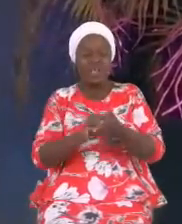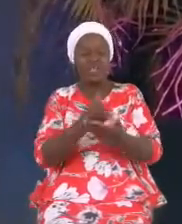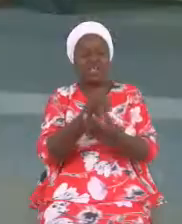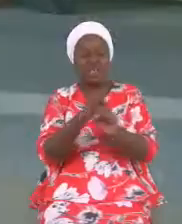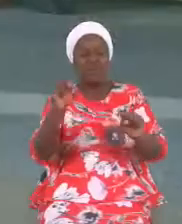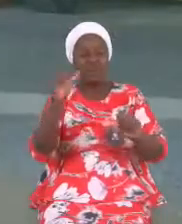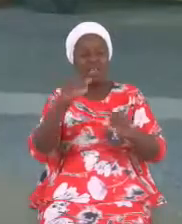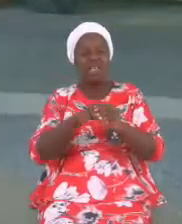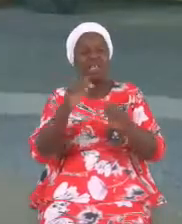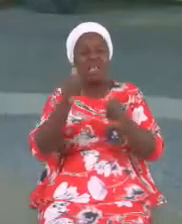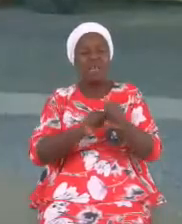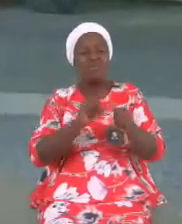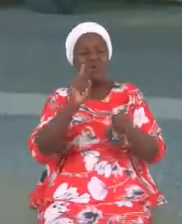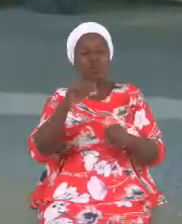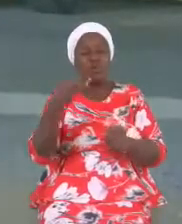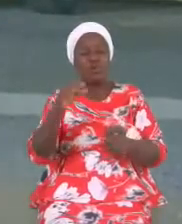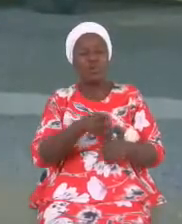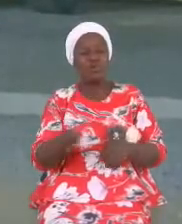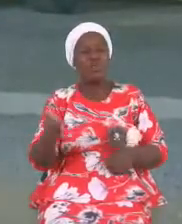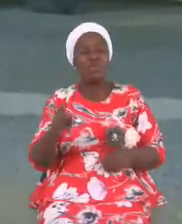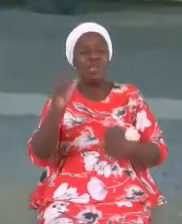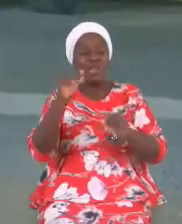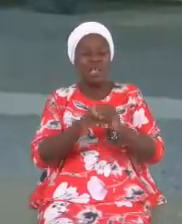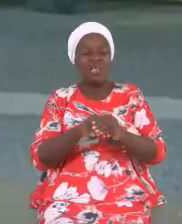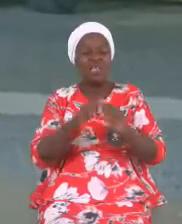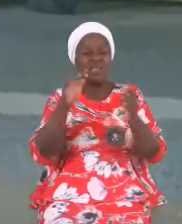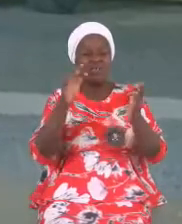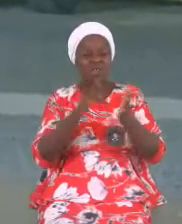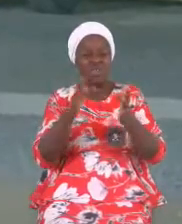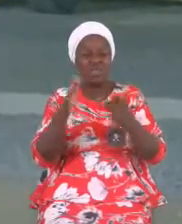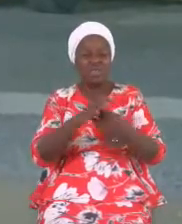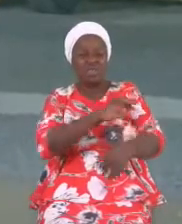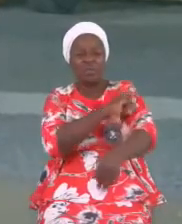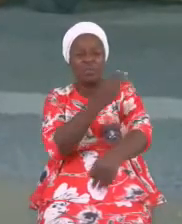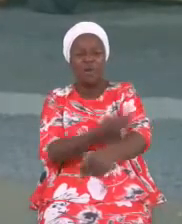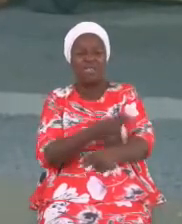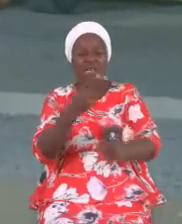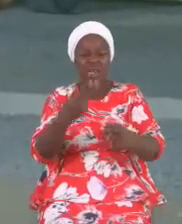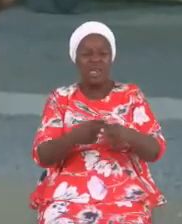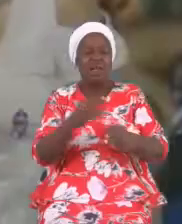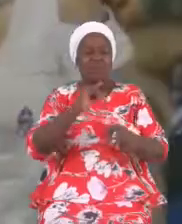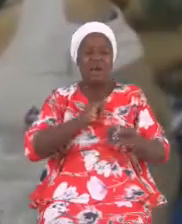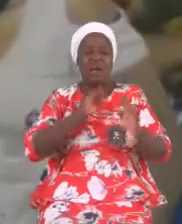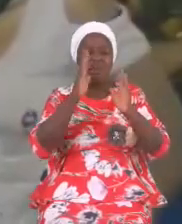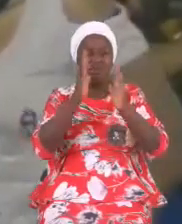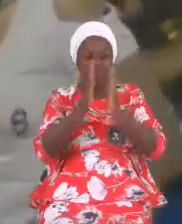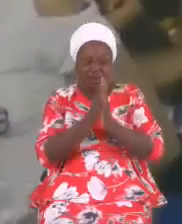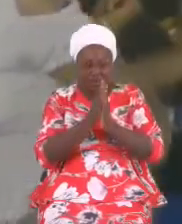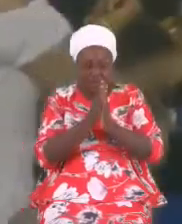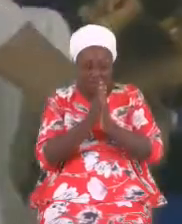one of them. In Jesus' mighty name, I pray.